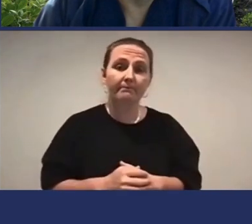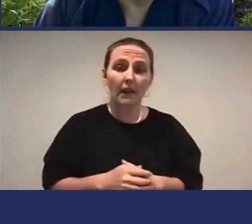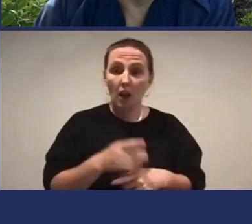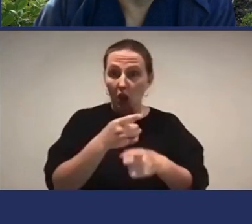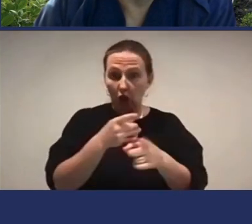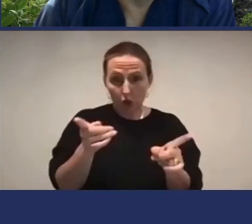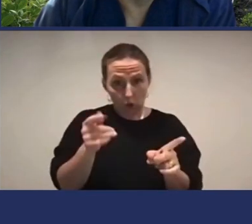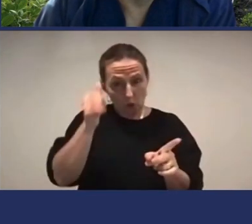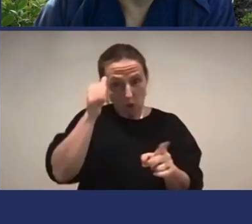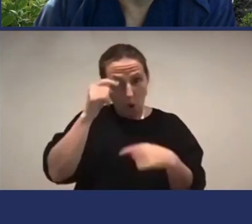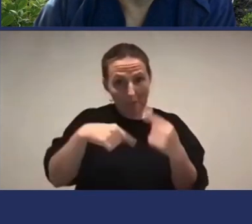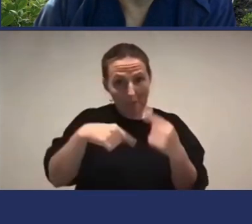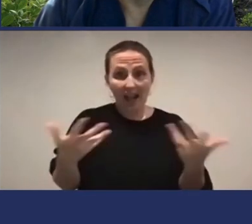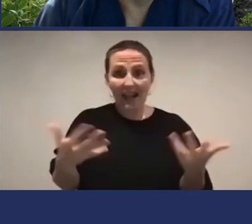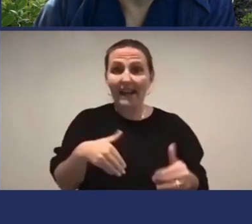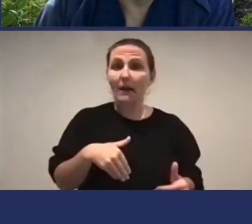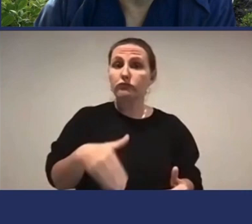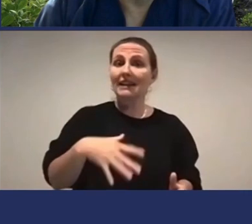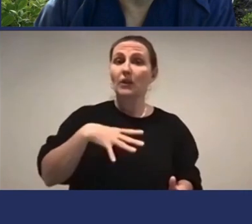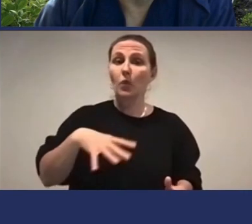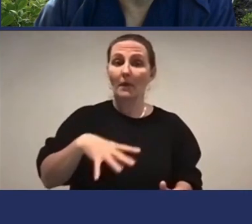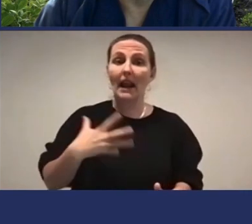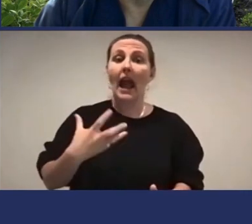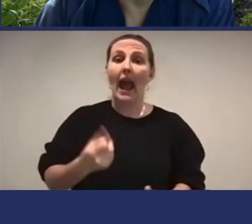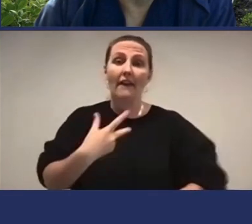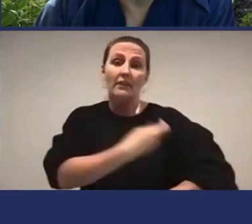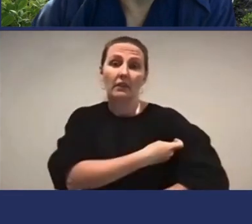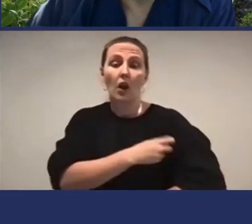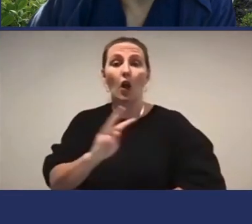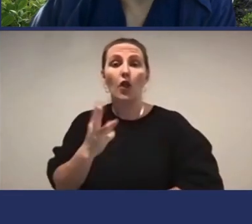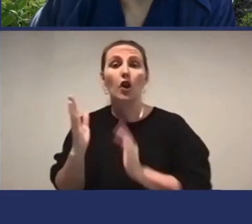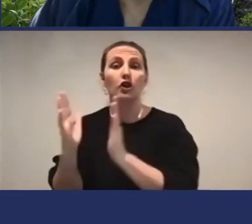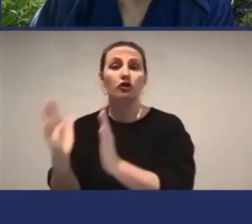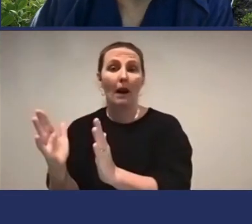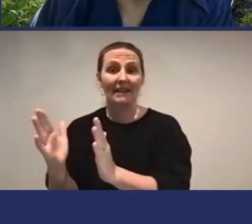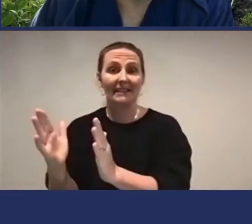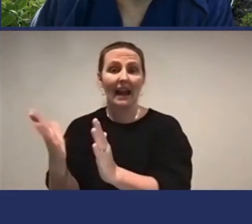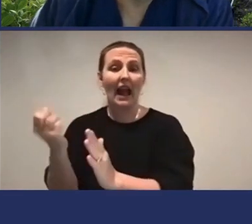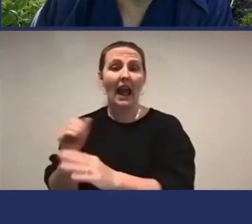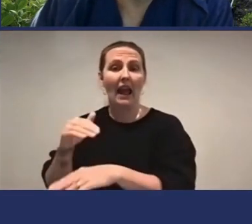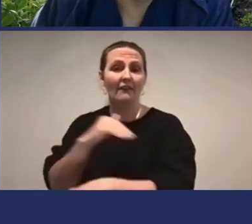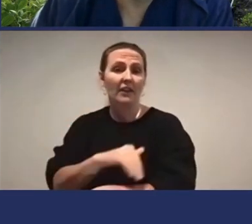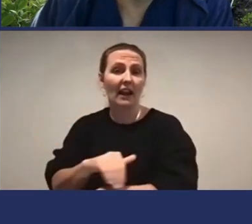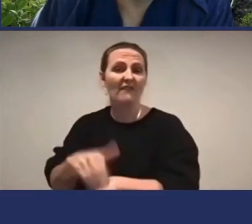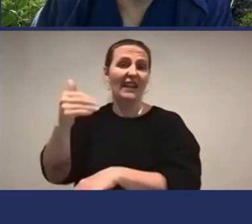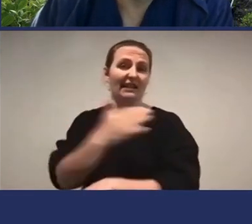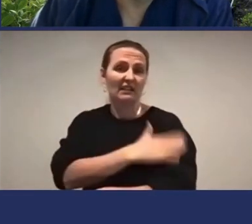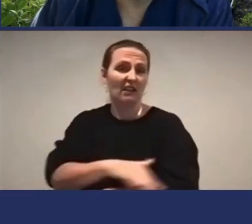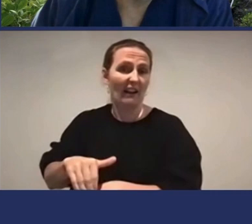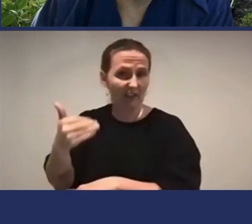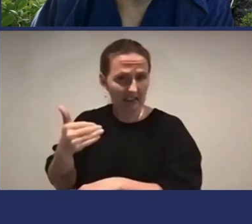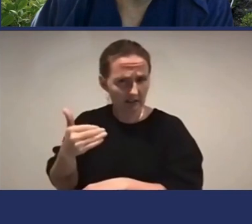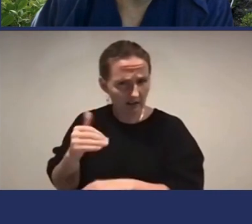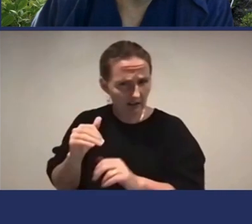had their jab in their third trimester and had any side effects. I think we've talked about this a little bit earlier on in the convo, but there are going to be people that are just